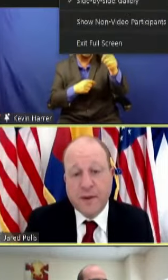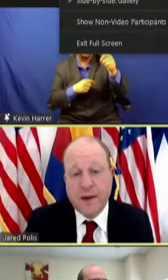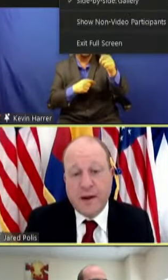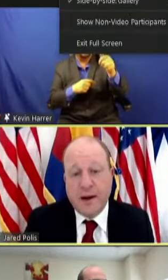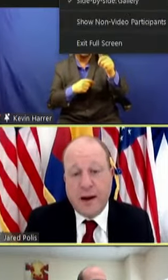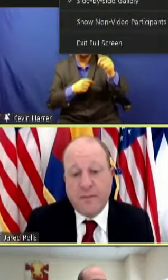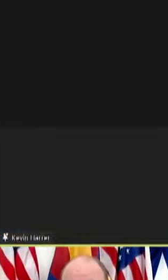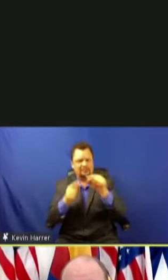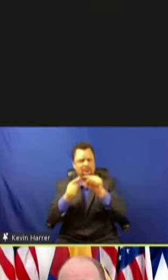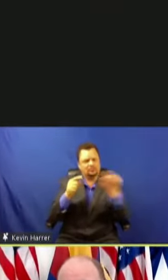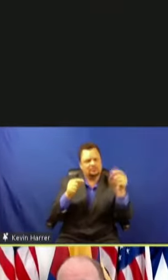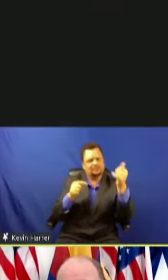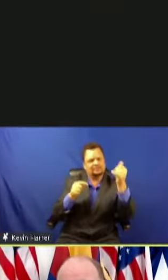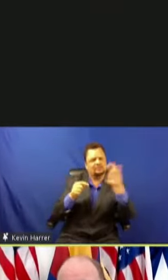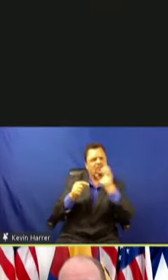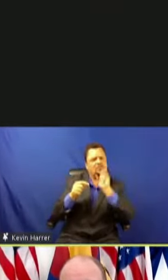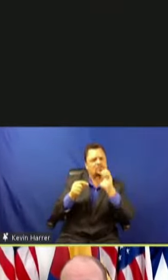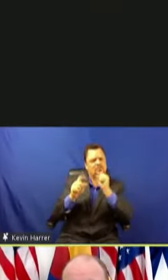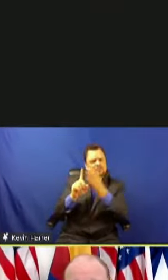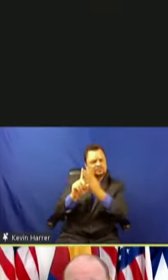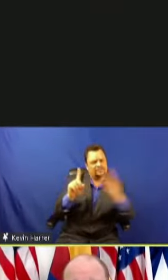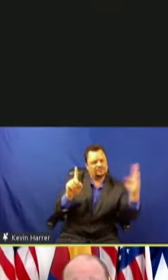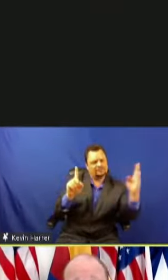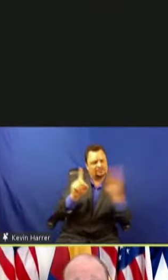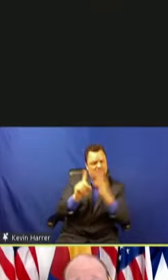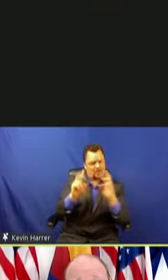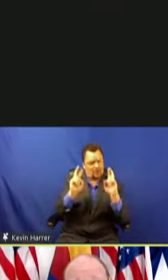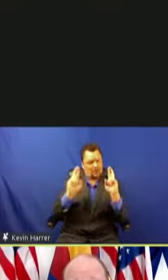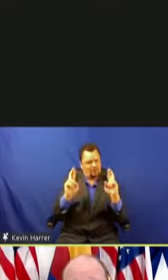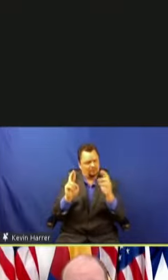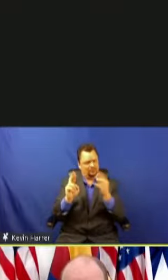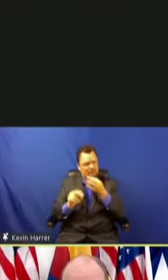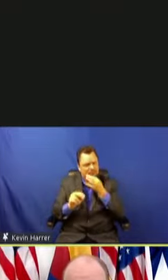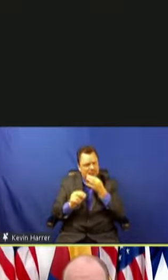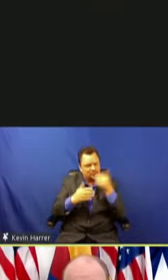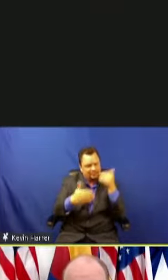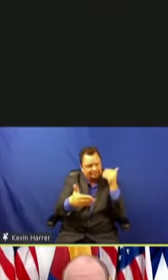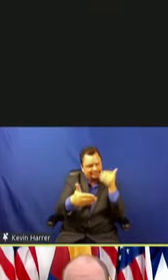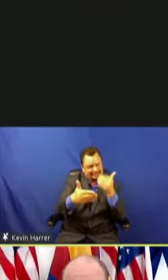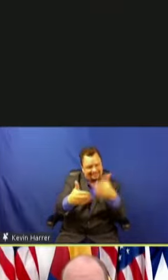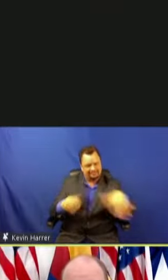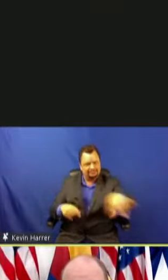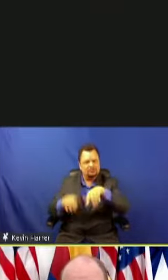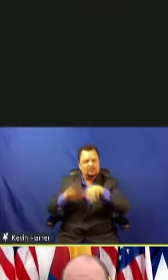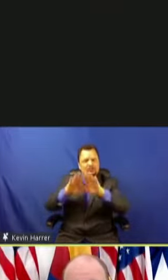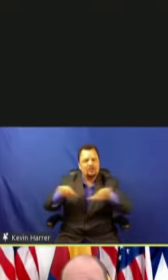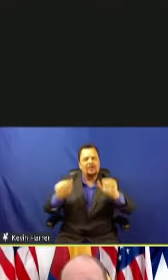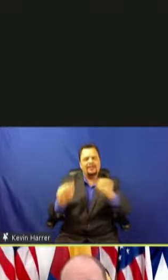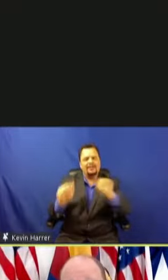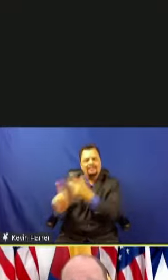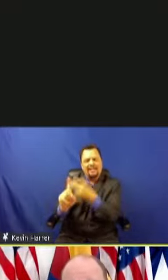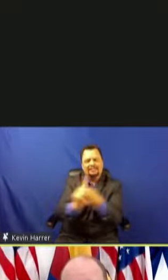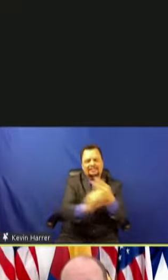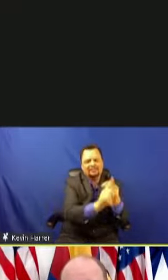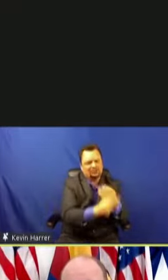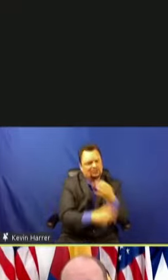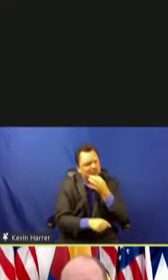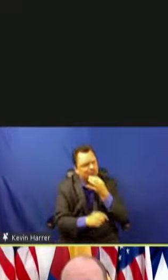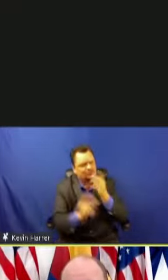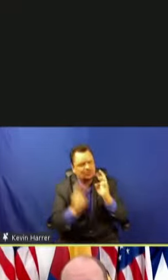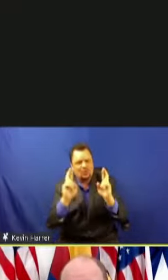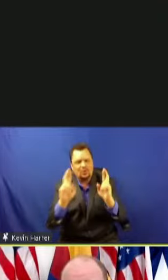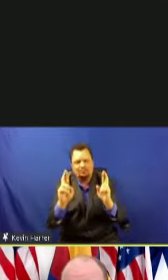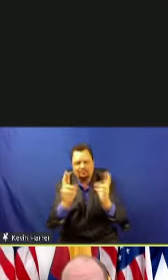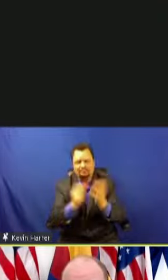October. It's too early to say whether we are stable or on a downward trend yet. We're